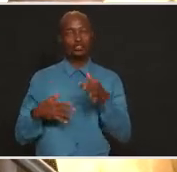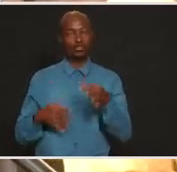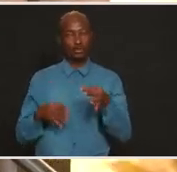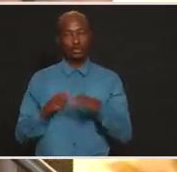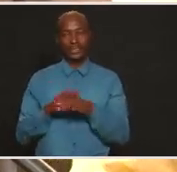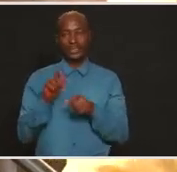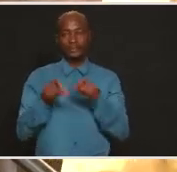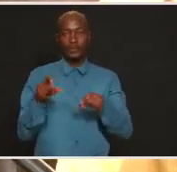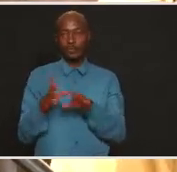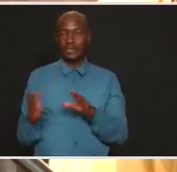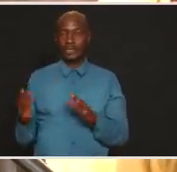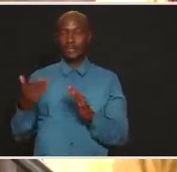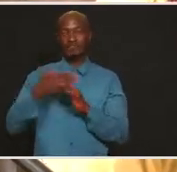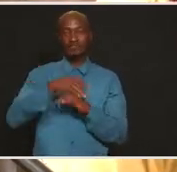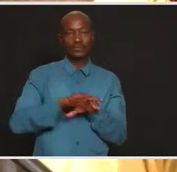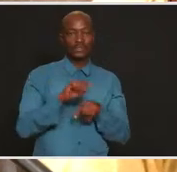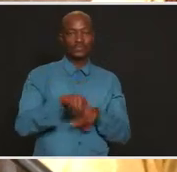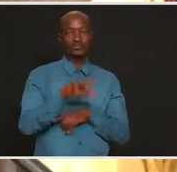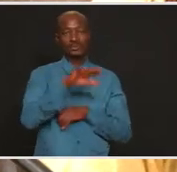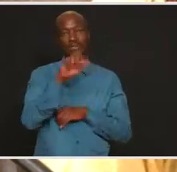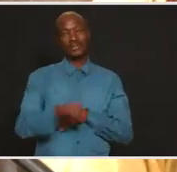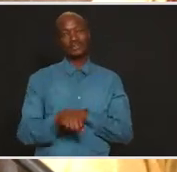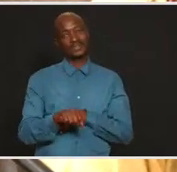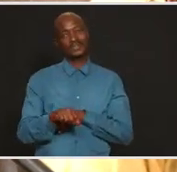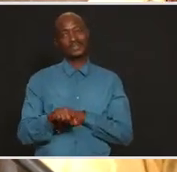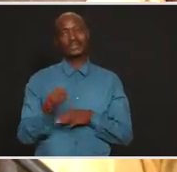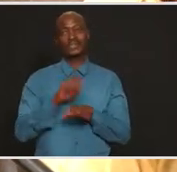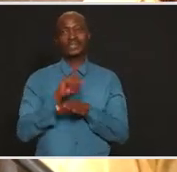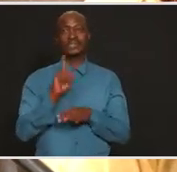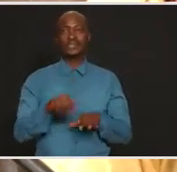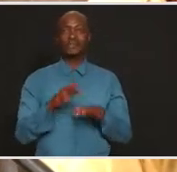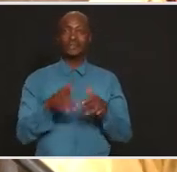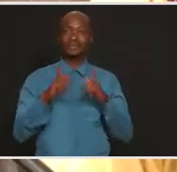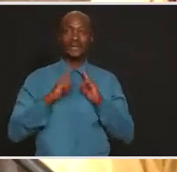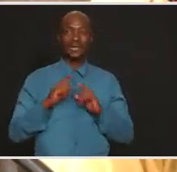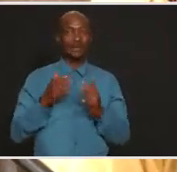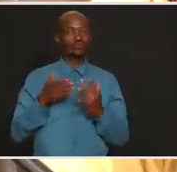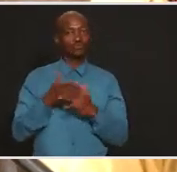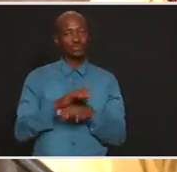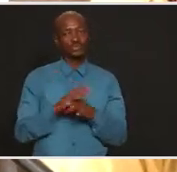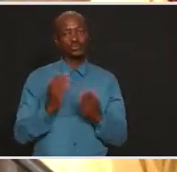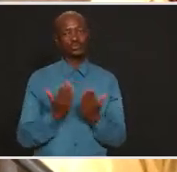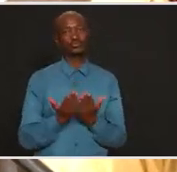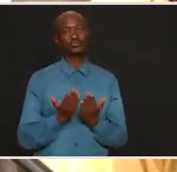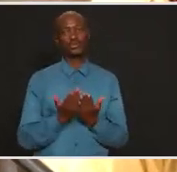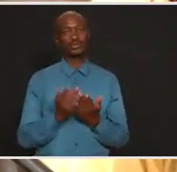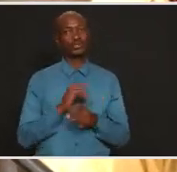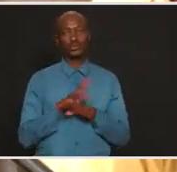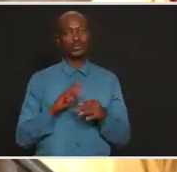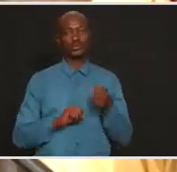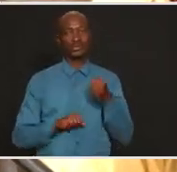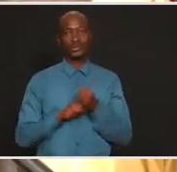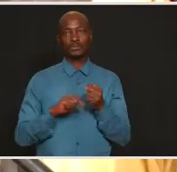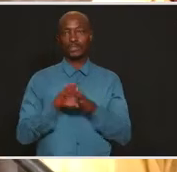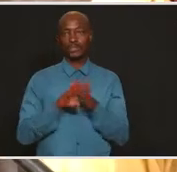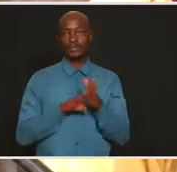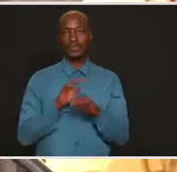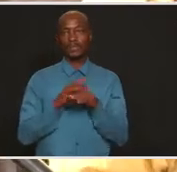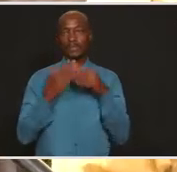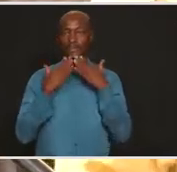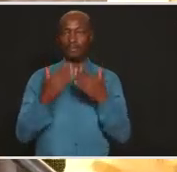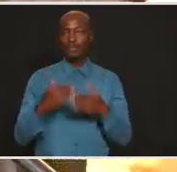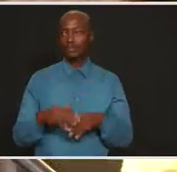as Citizens to be to be like allowed in school so that is why we're not supporting the Bill thank